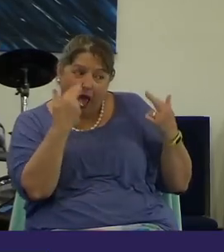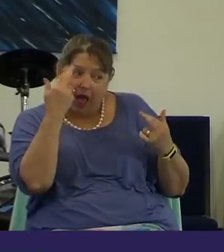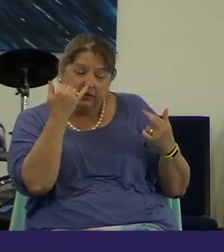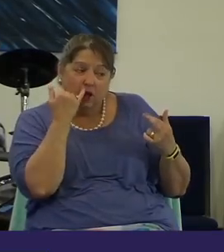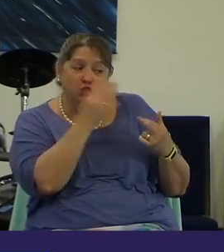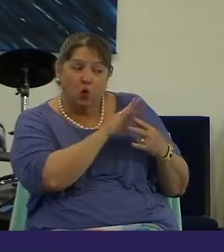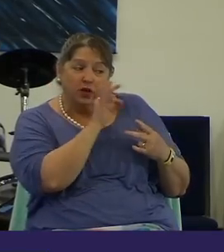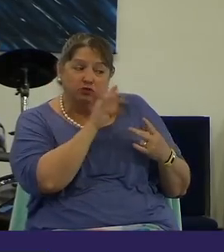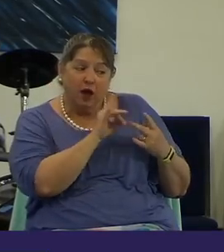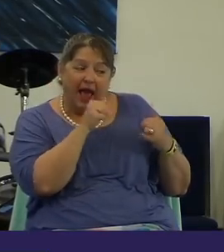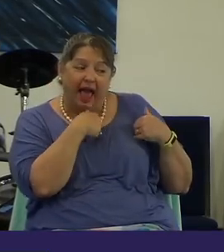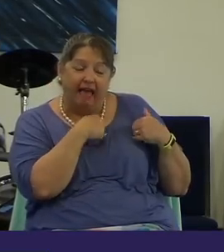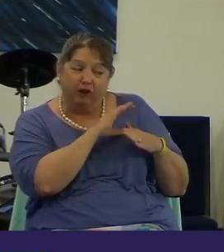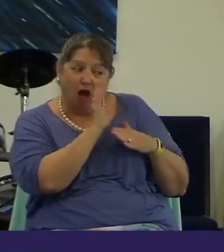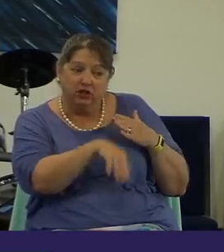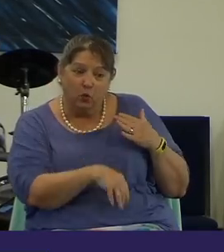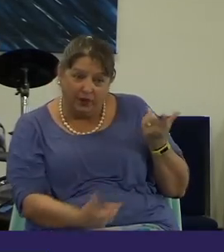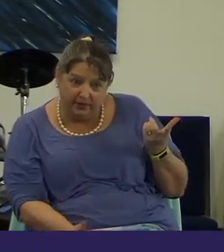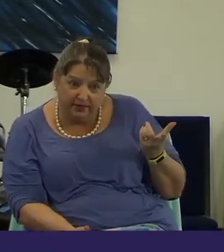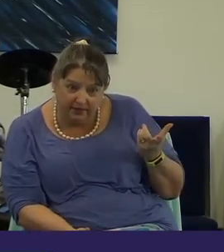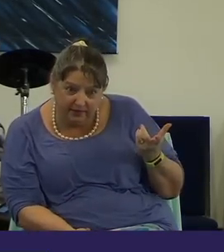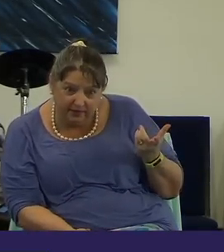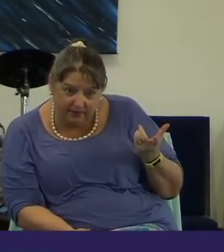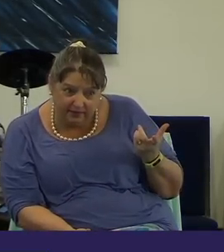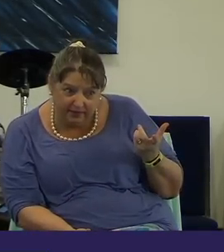choices that they made.